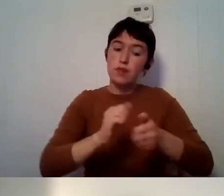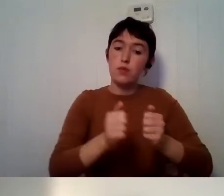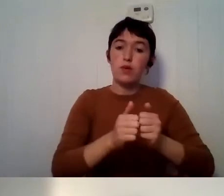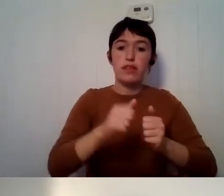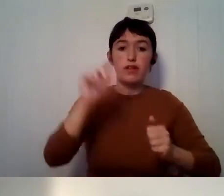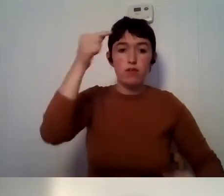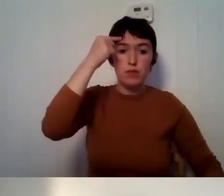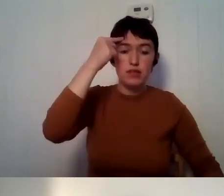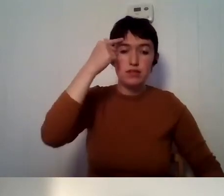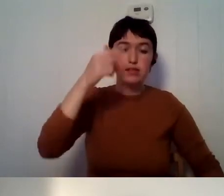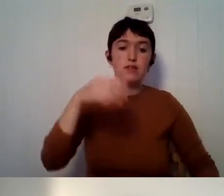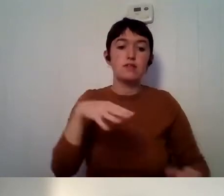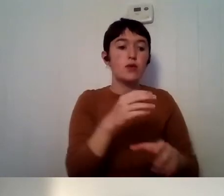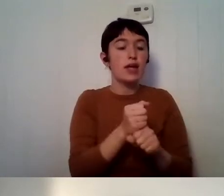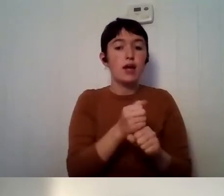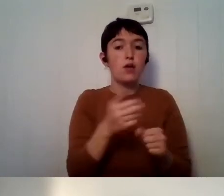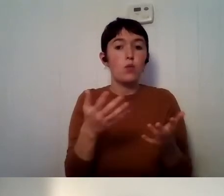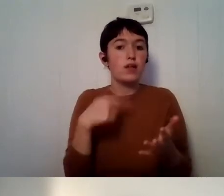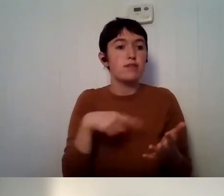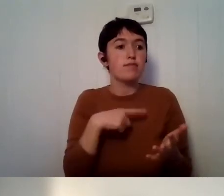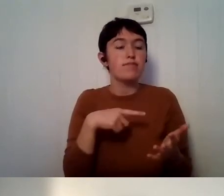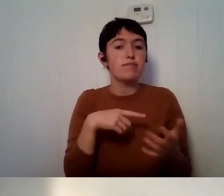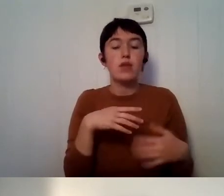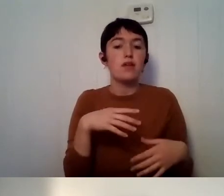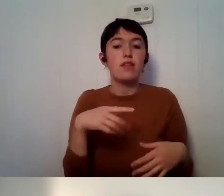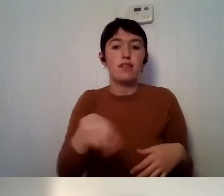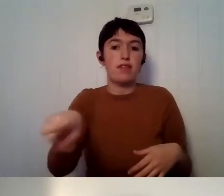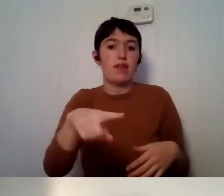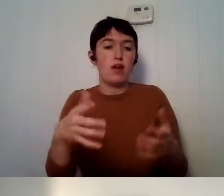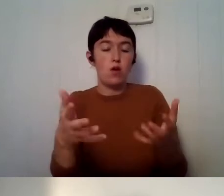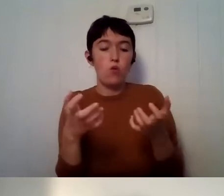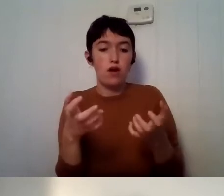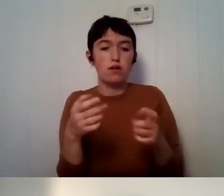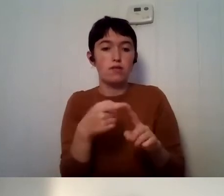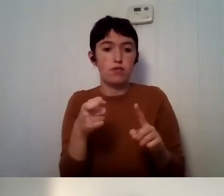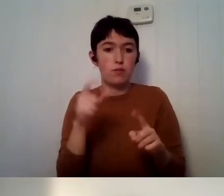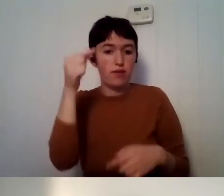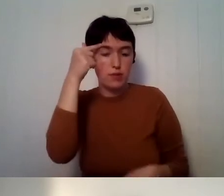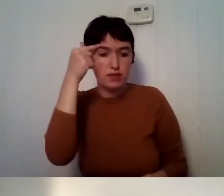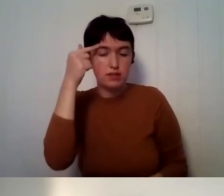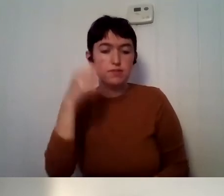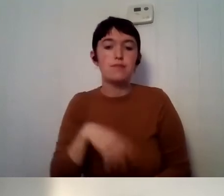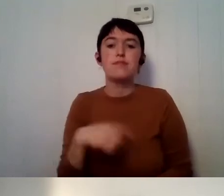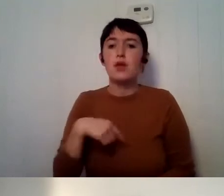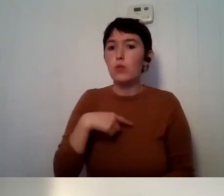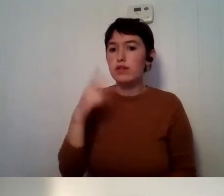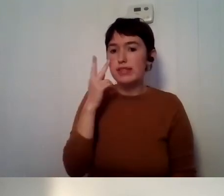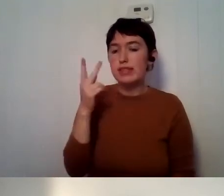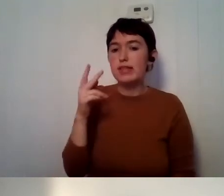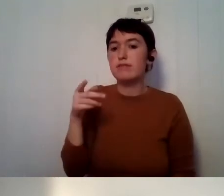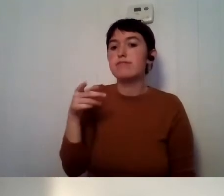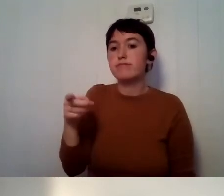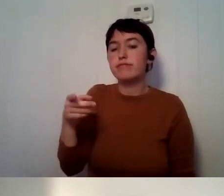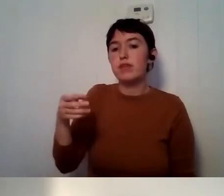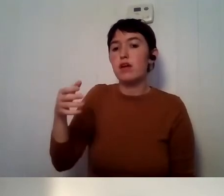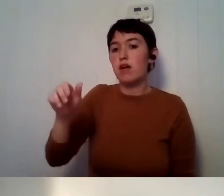want from governments, and they're generally run by big business. And so what's happened, and we're certainly seeing this in Australia now, is where